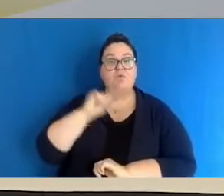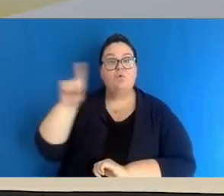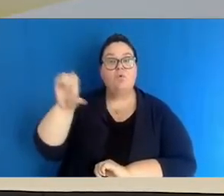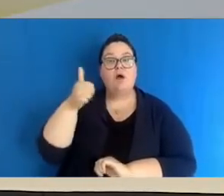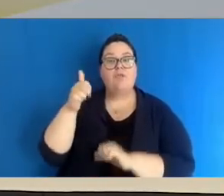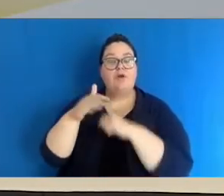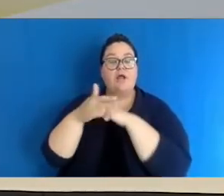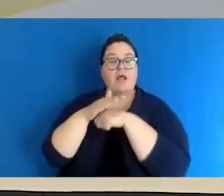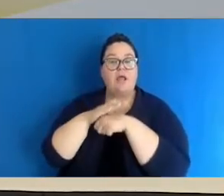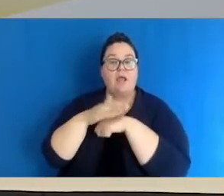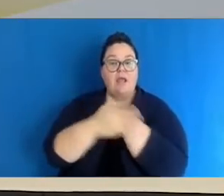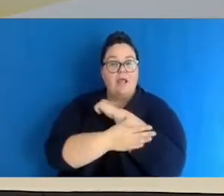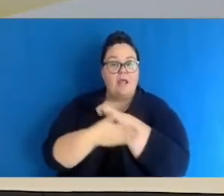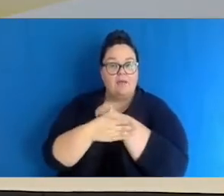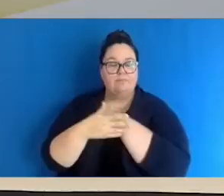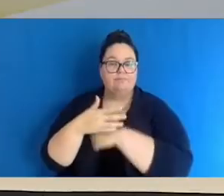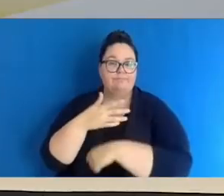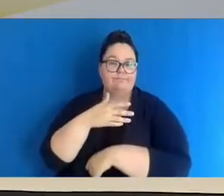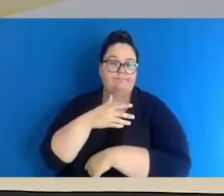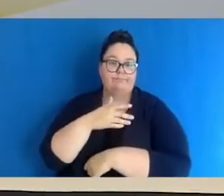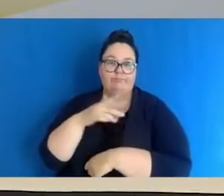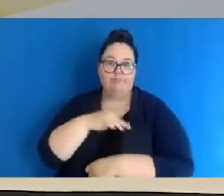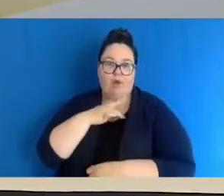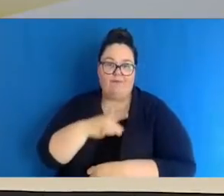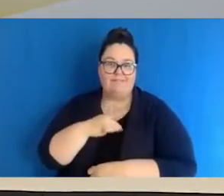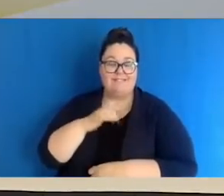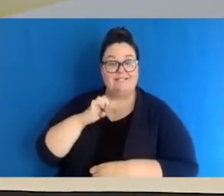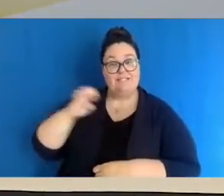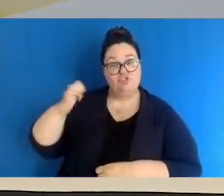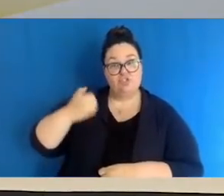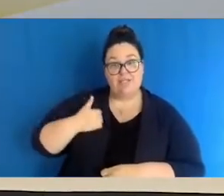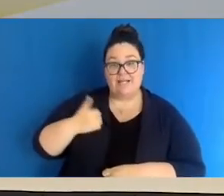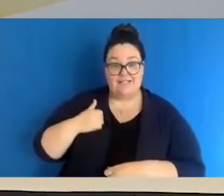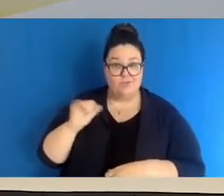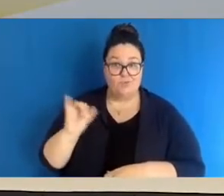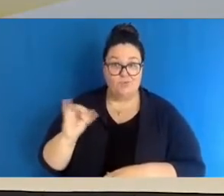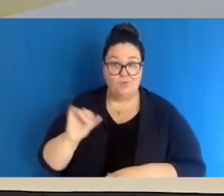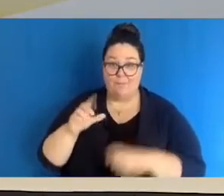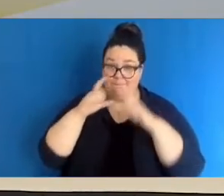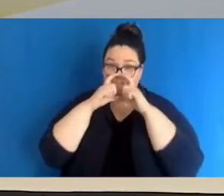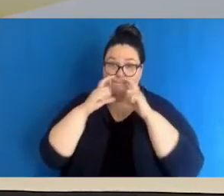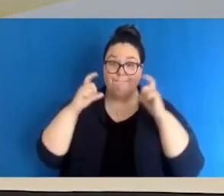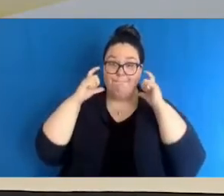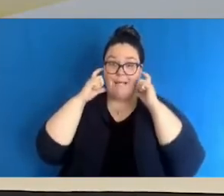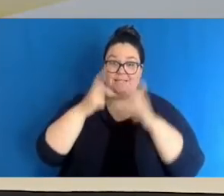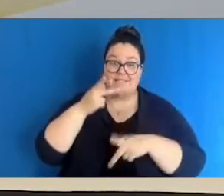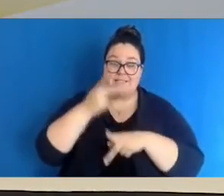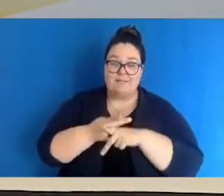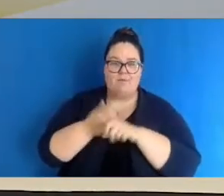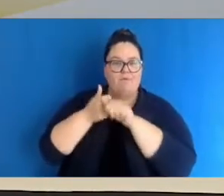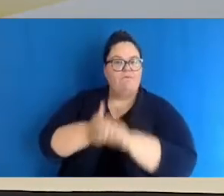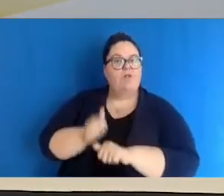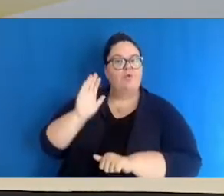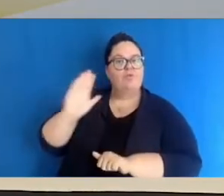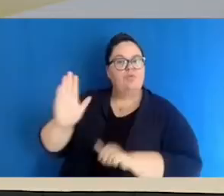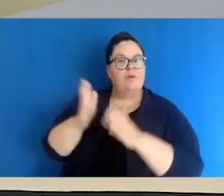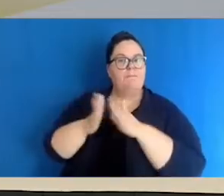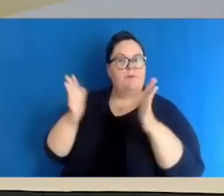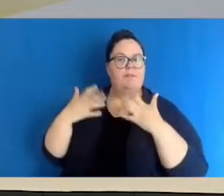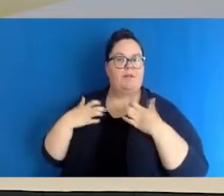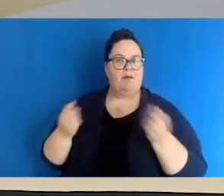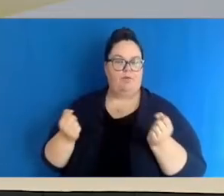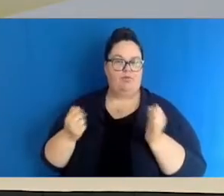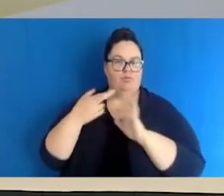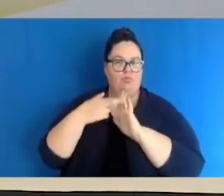jurisdiction, including Atlantic Canada, to wear a mask in indoor public places, to follow public health measures in that area, and upon